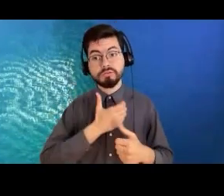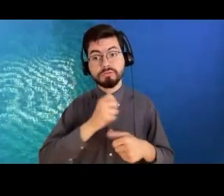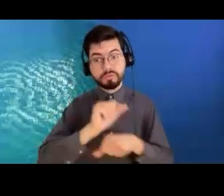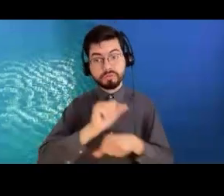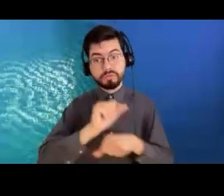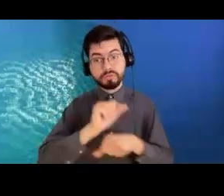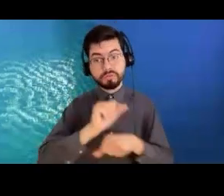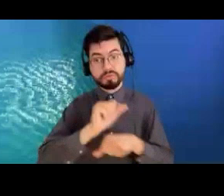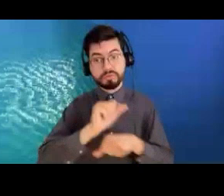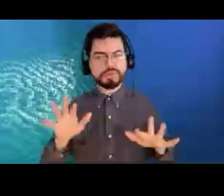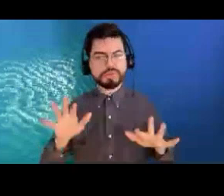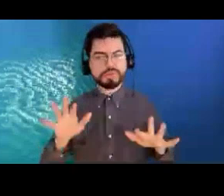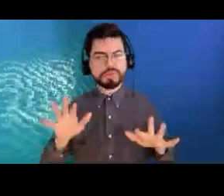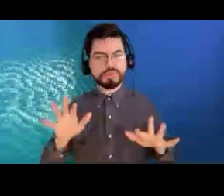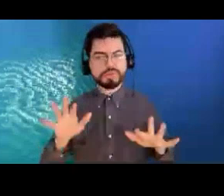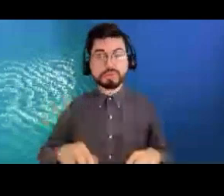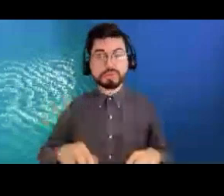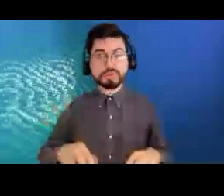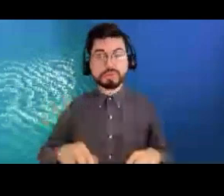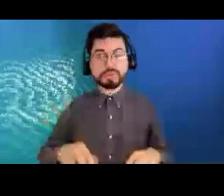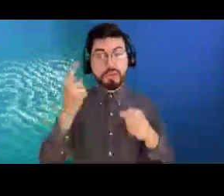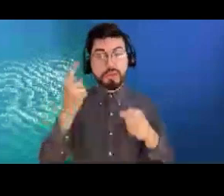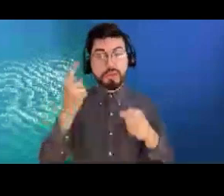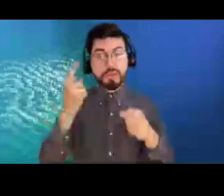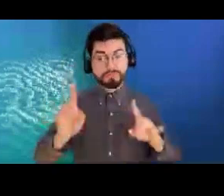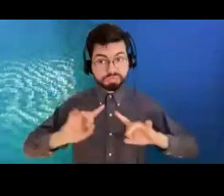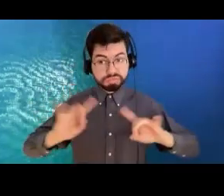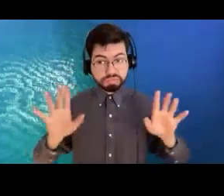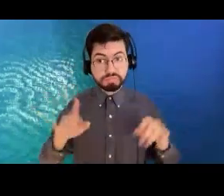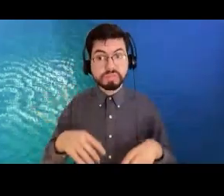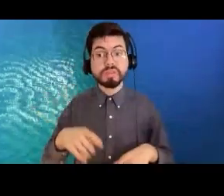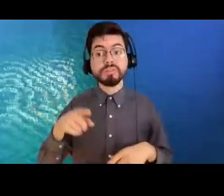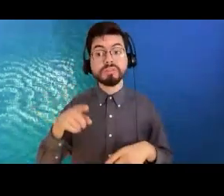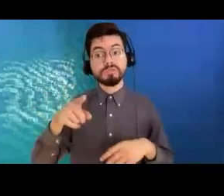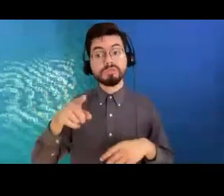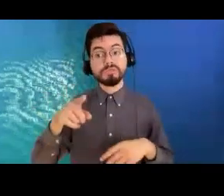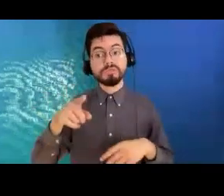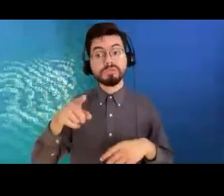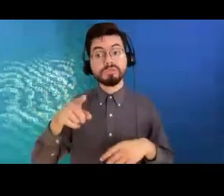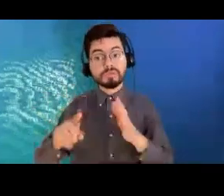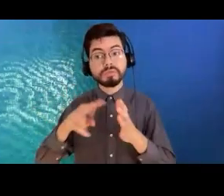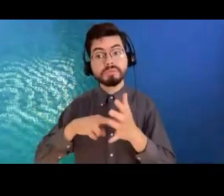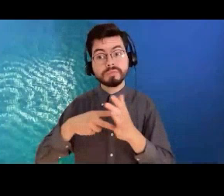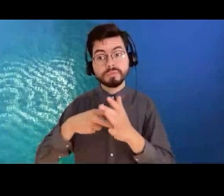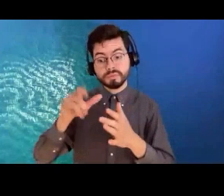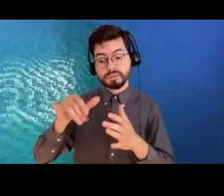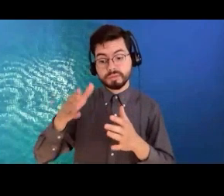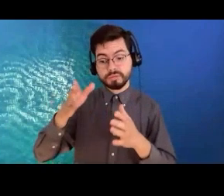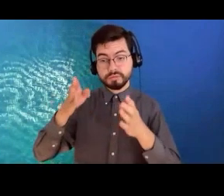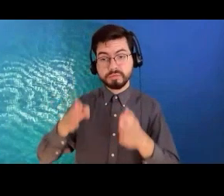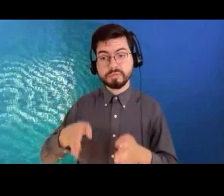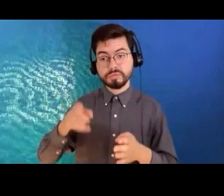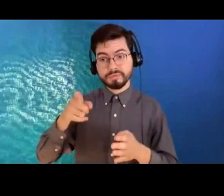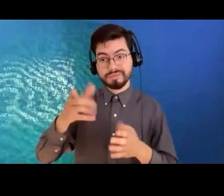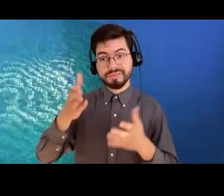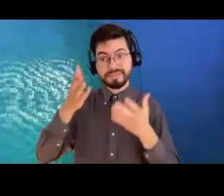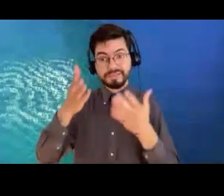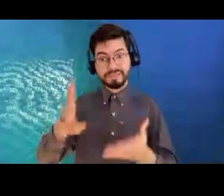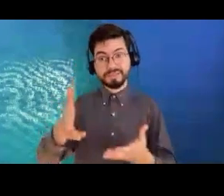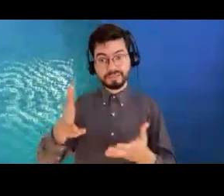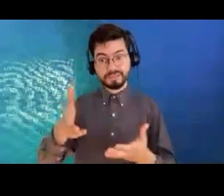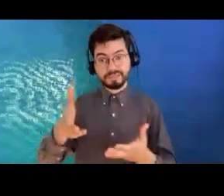if you come upon a large incident and you have the capacity to check in with somebody on scene and safely move